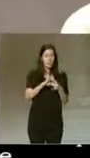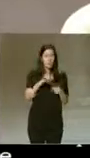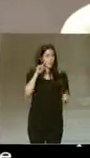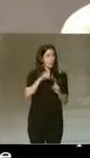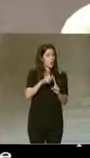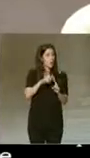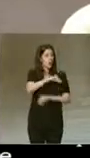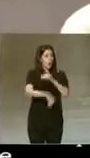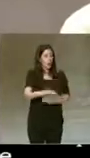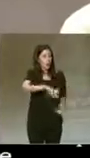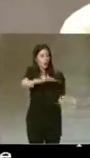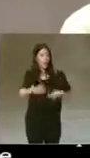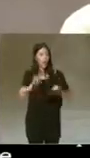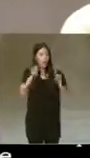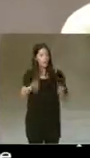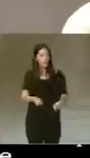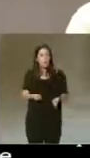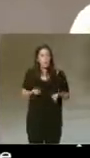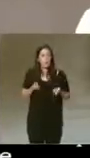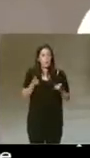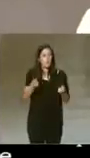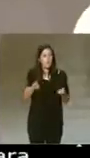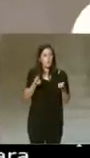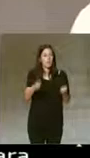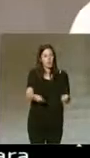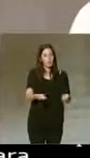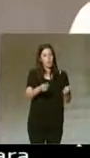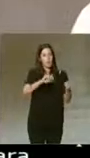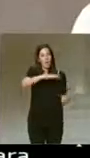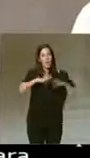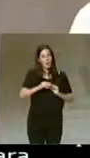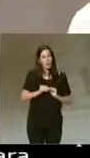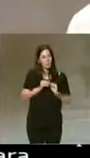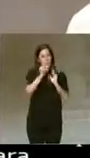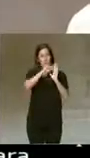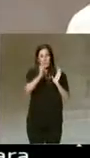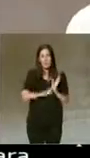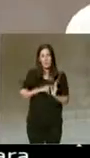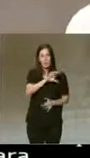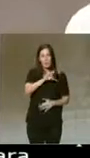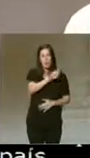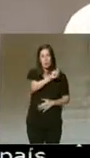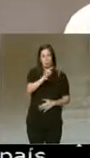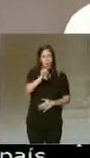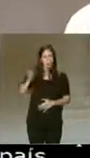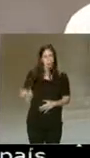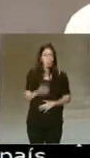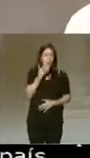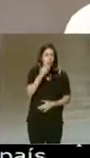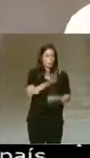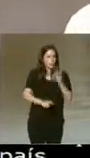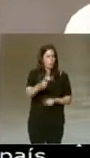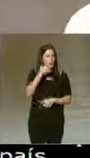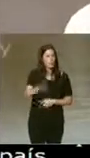Companies shall convey this to everybody, and they stressed out the problems